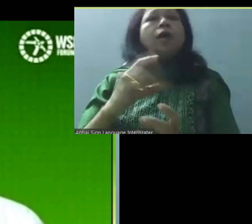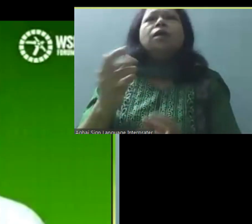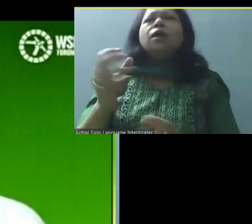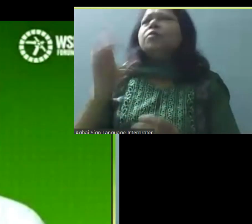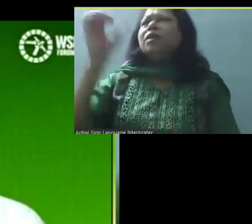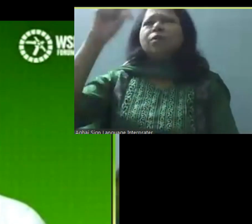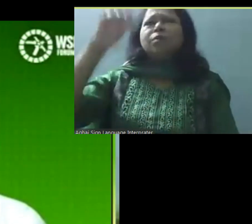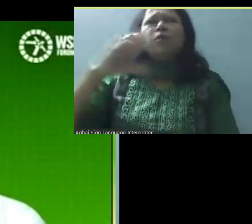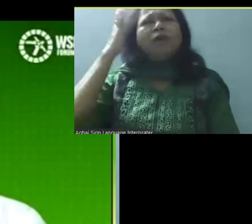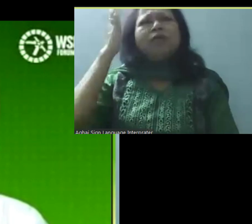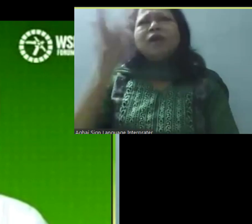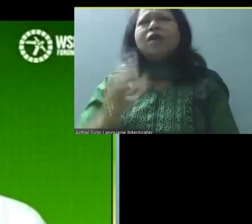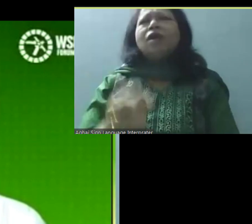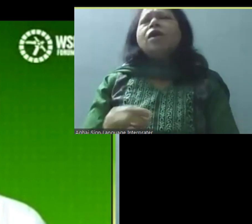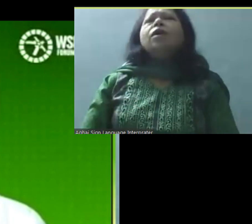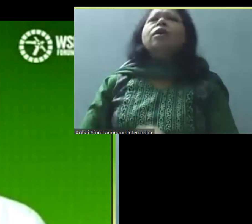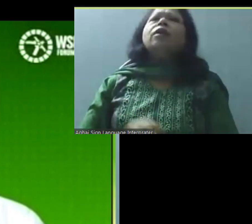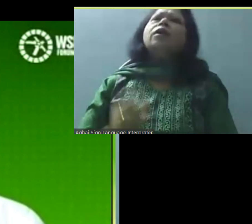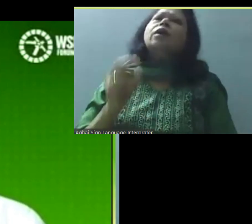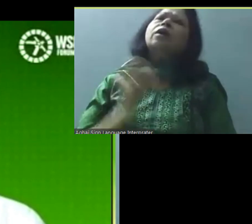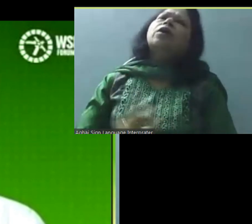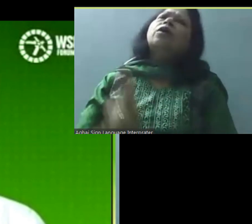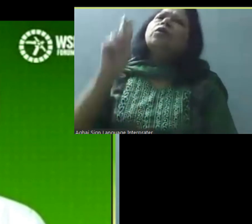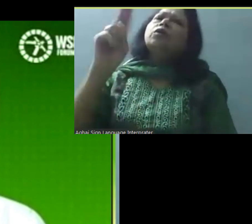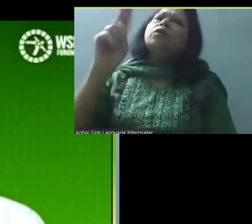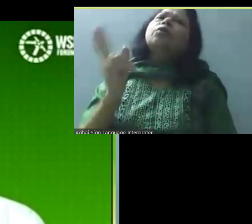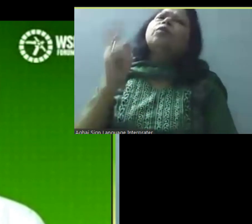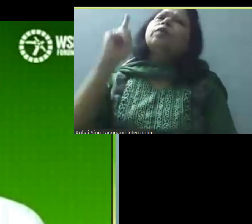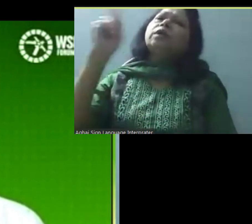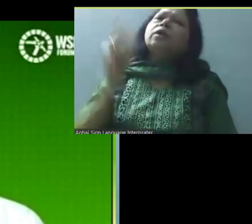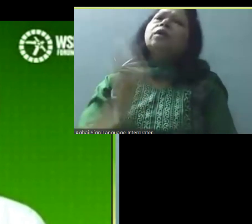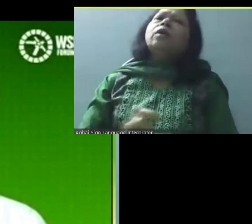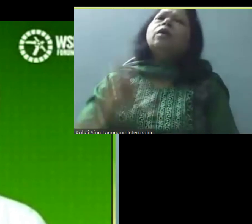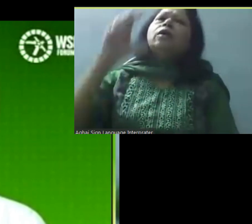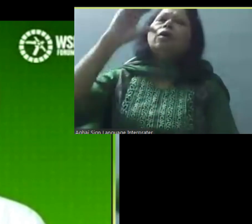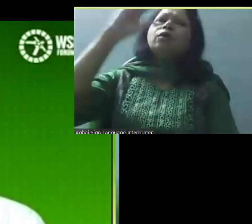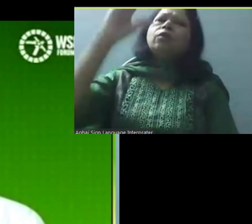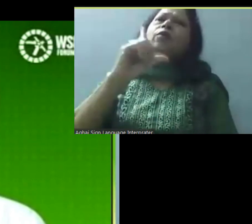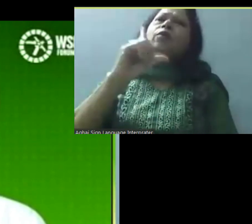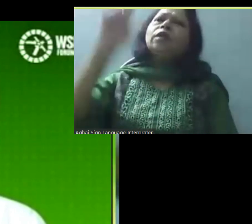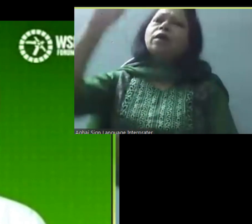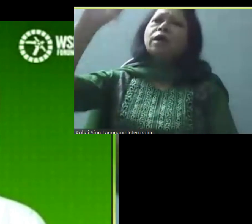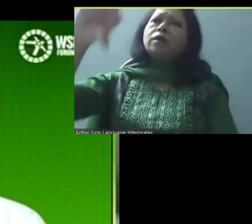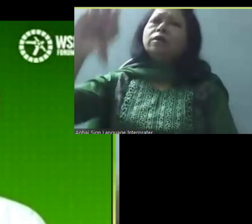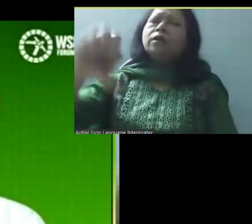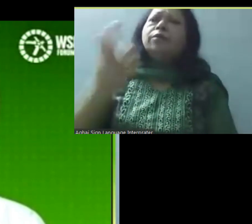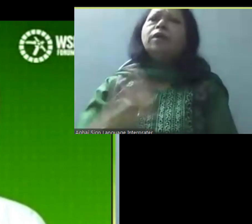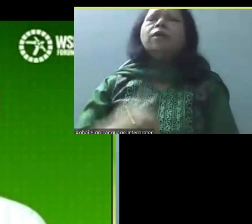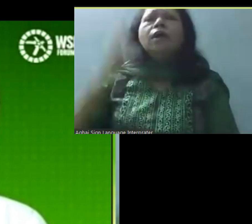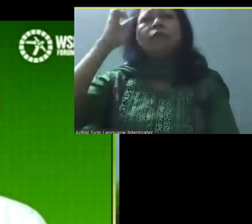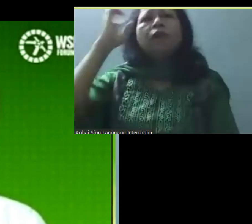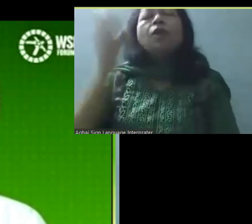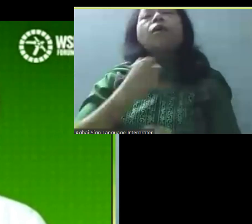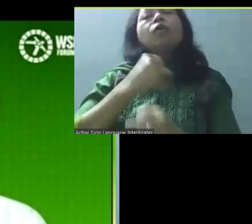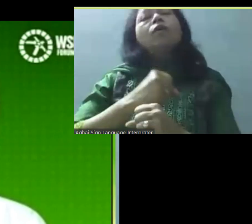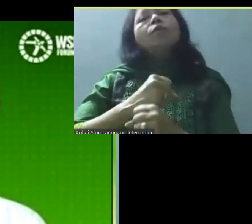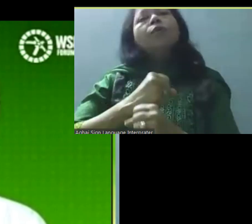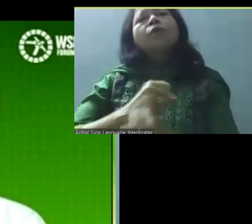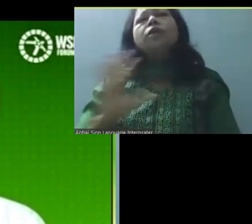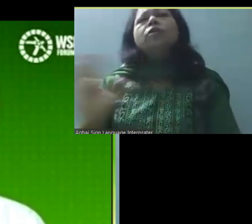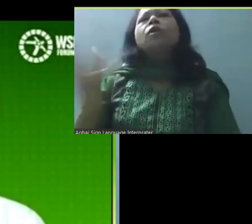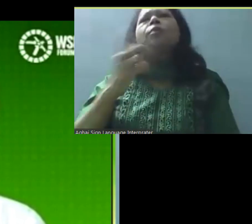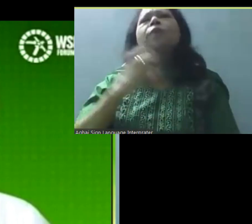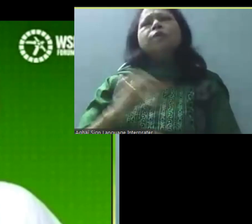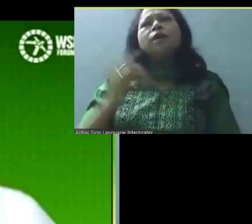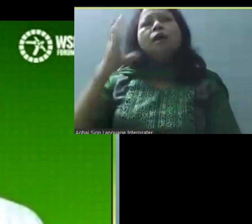disadvantaged position of the UK, we've handled COVID-19 appallingly as a country and government. Many countries have